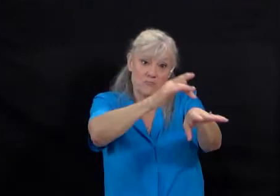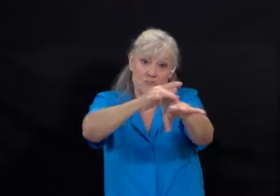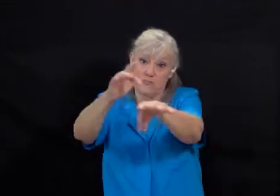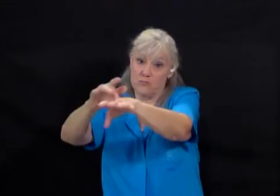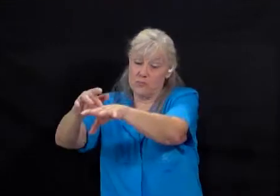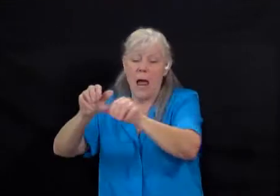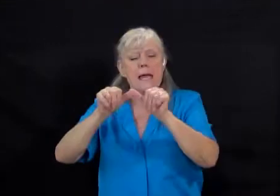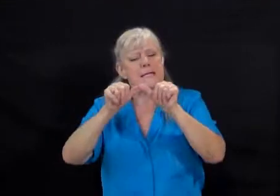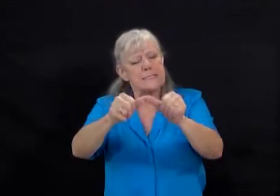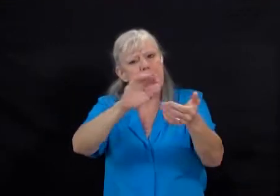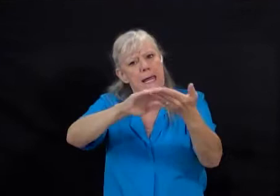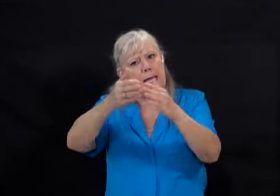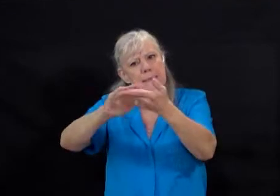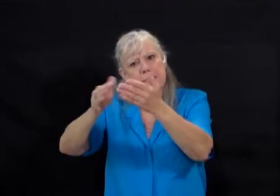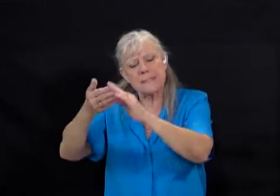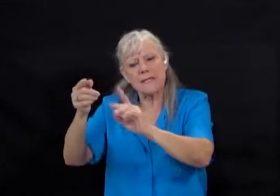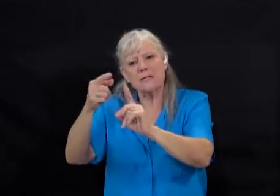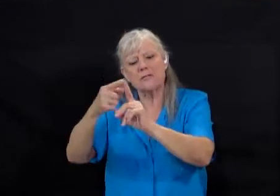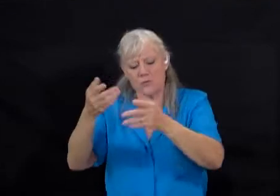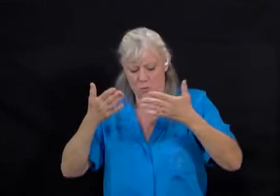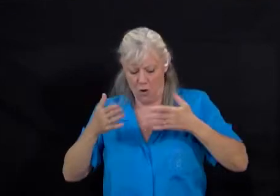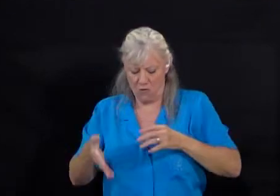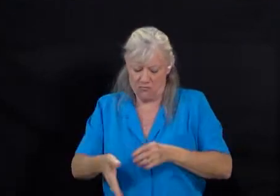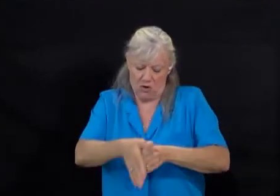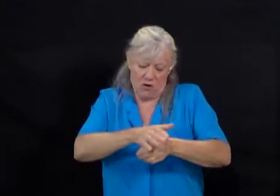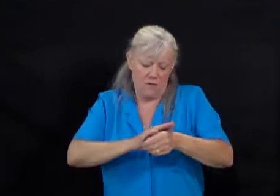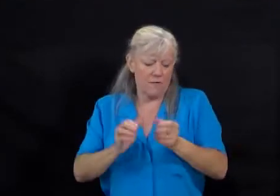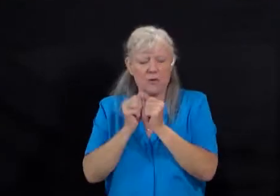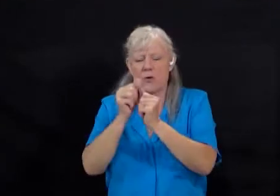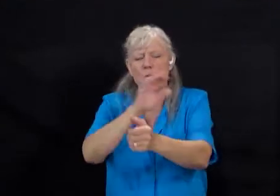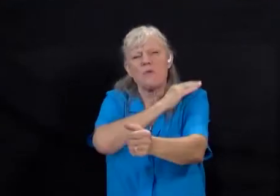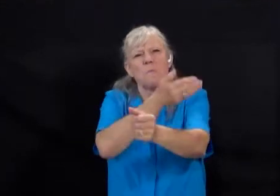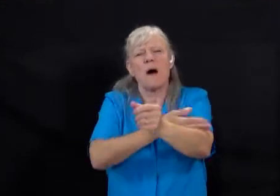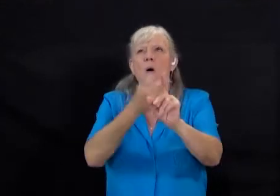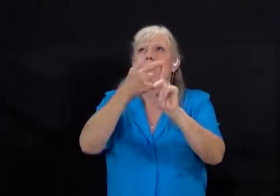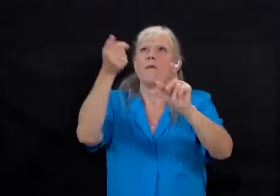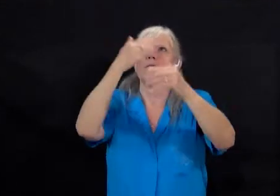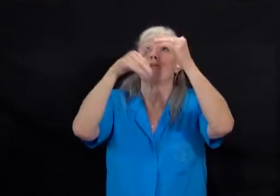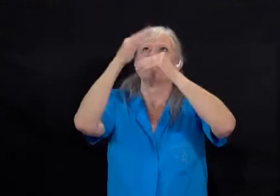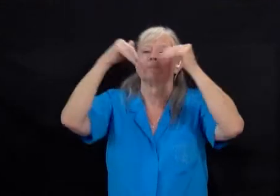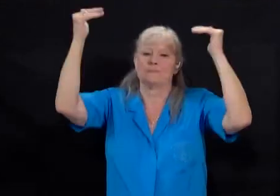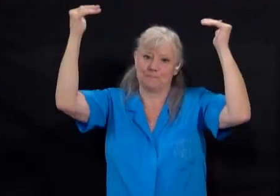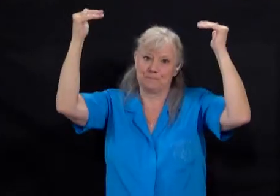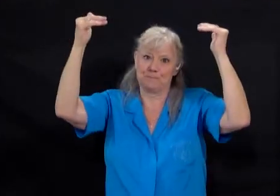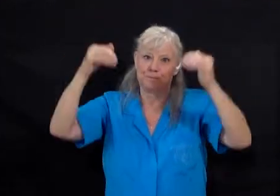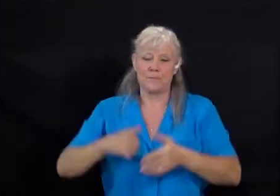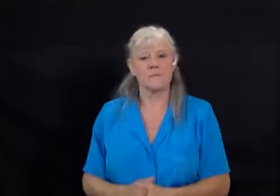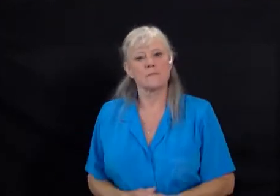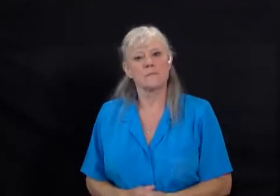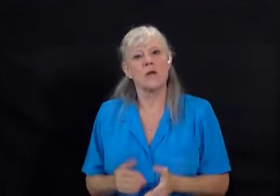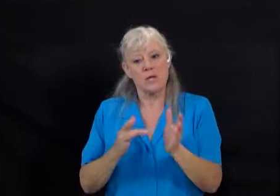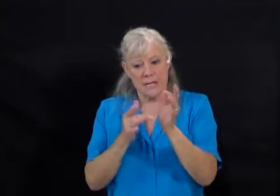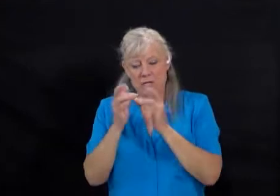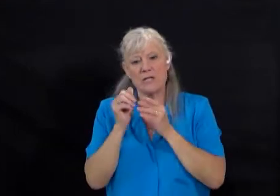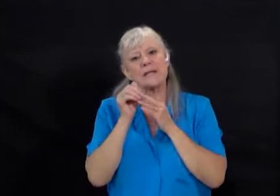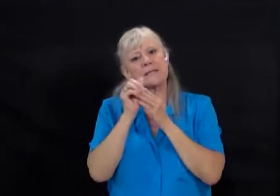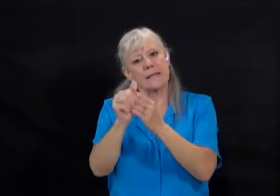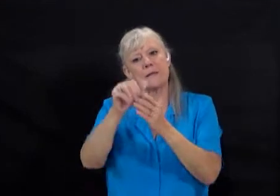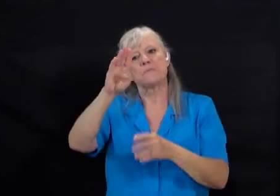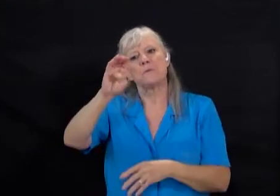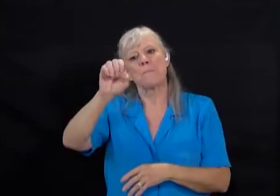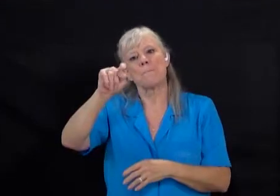in the city until you are clothed with power from on high." Then he led them out as far as